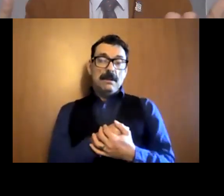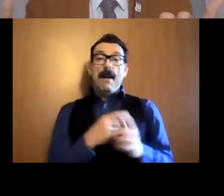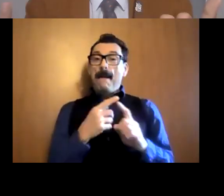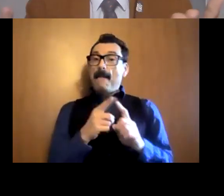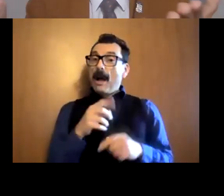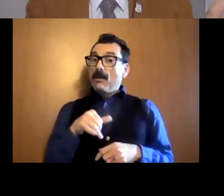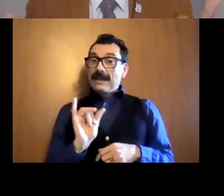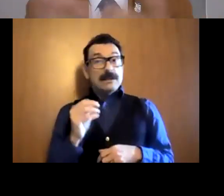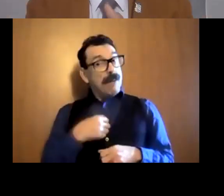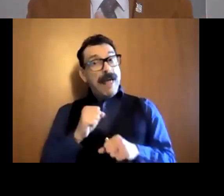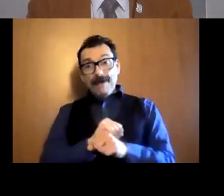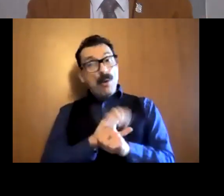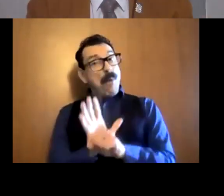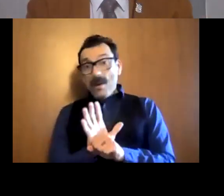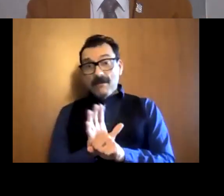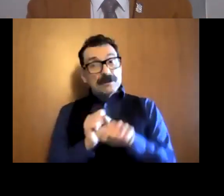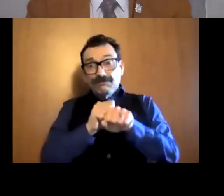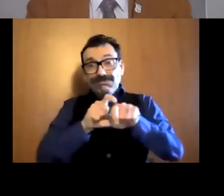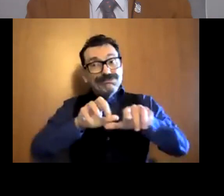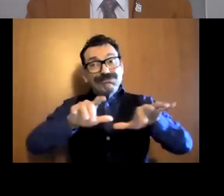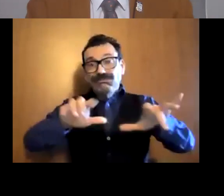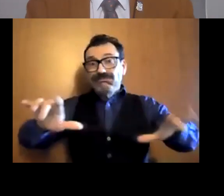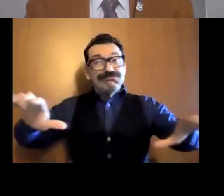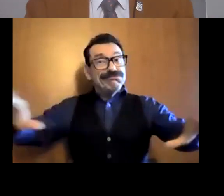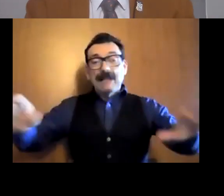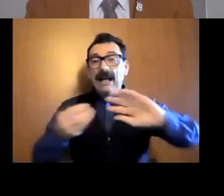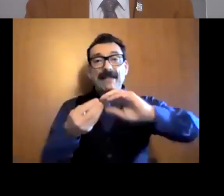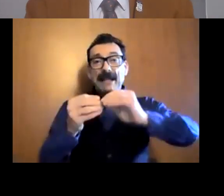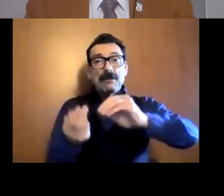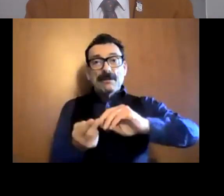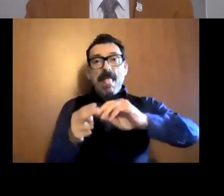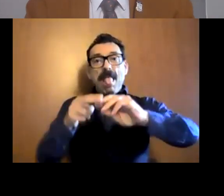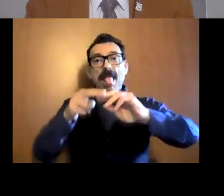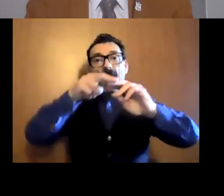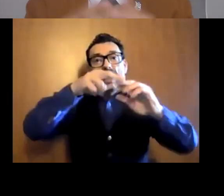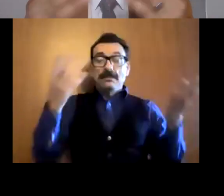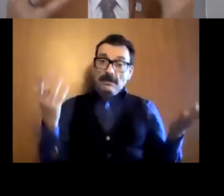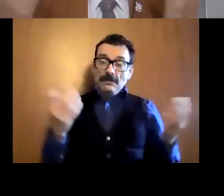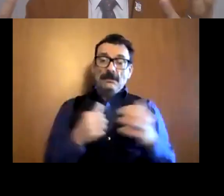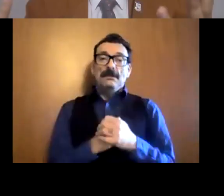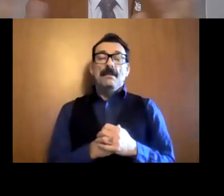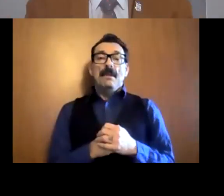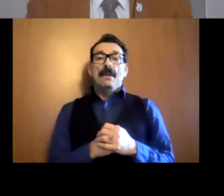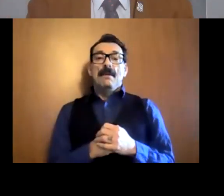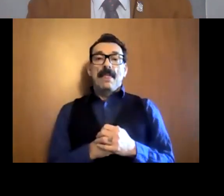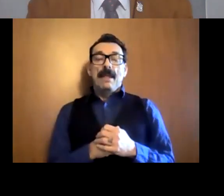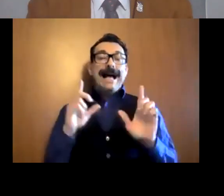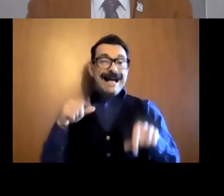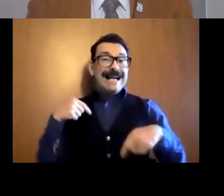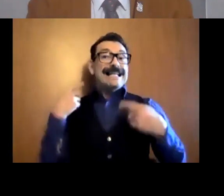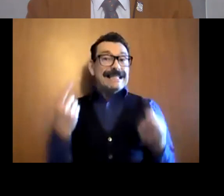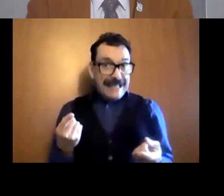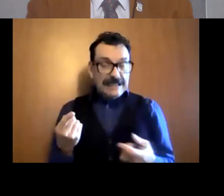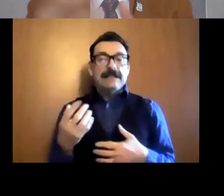running rampant. Still, numbers are not where they should be. Um, since we have this collection of